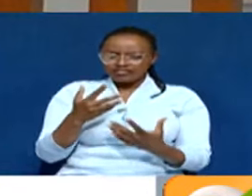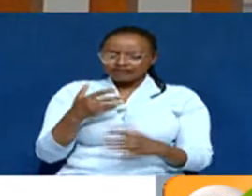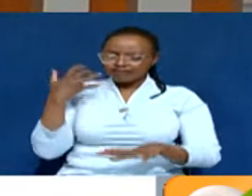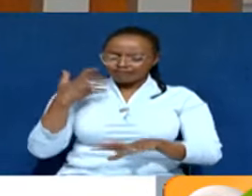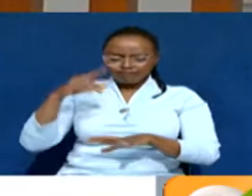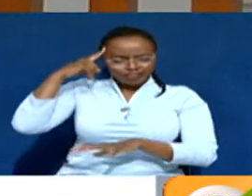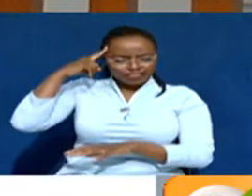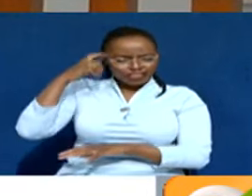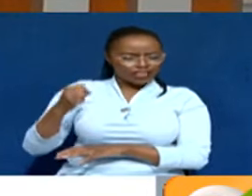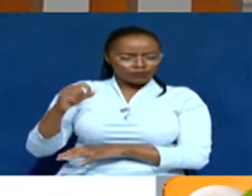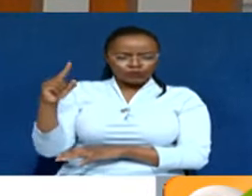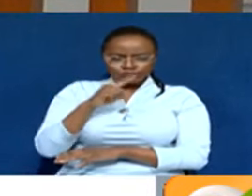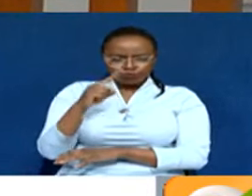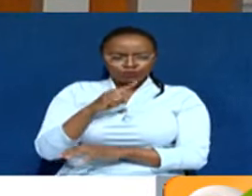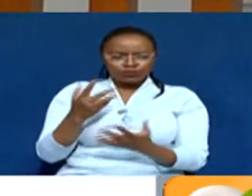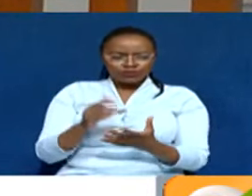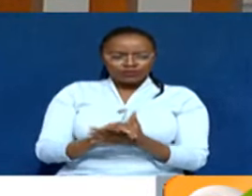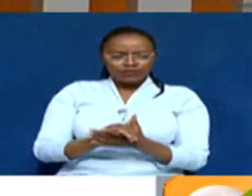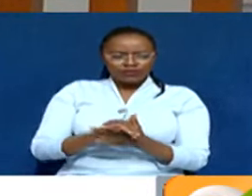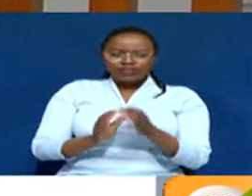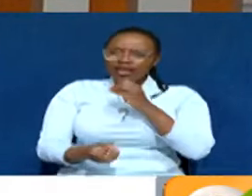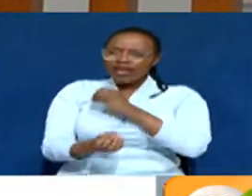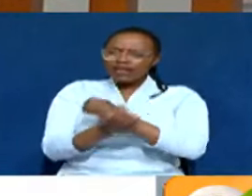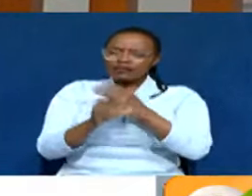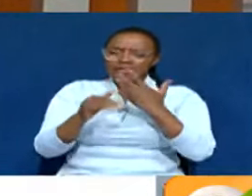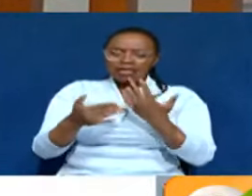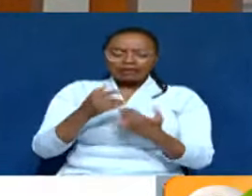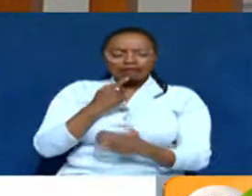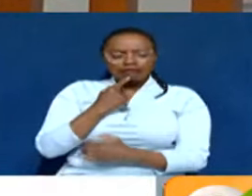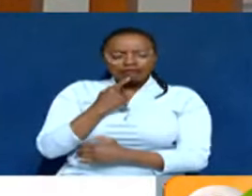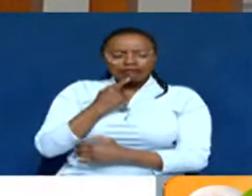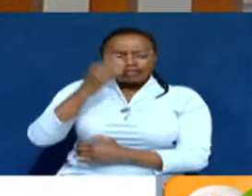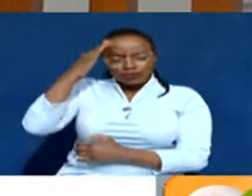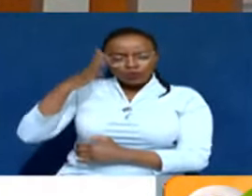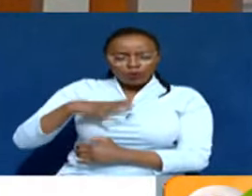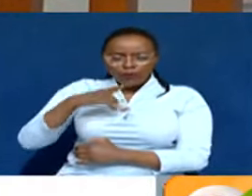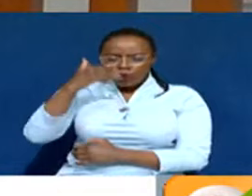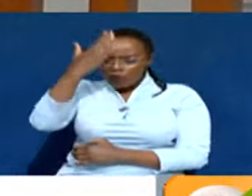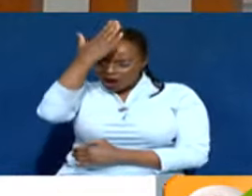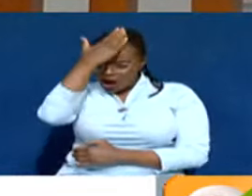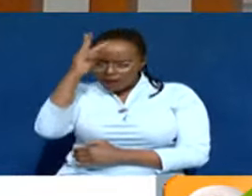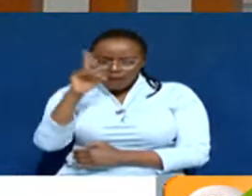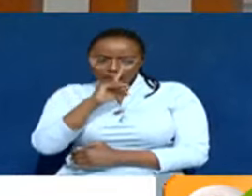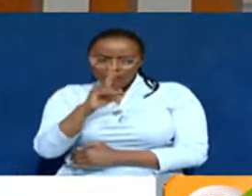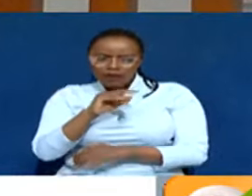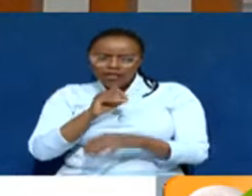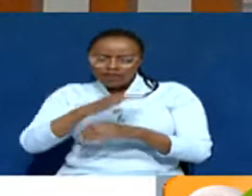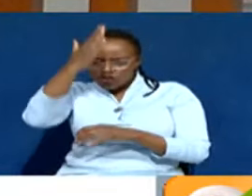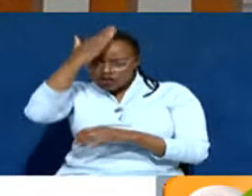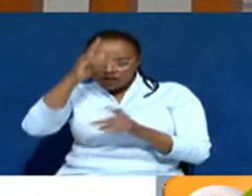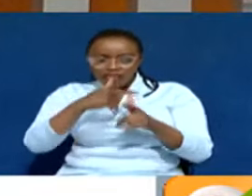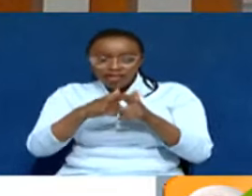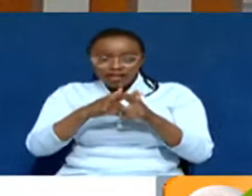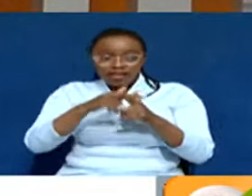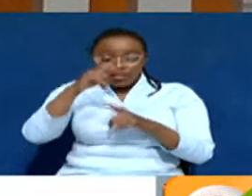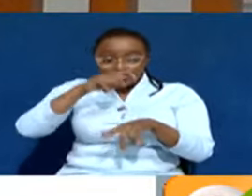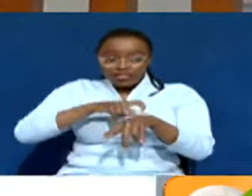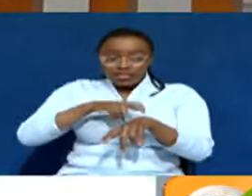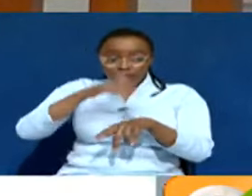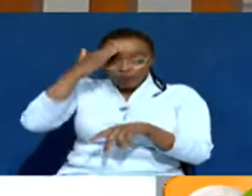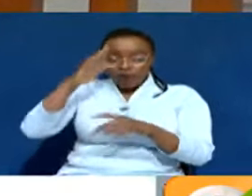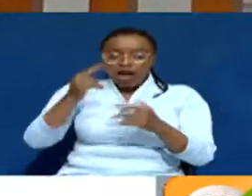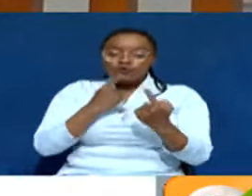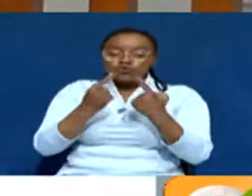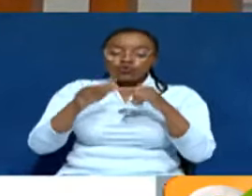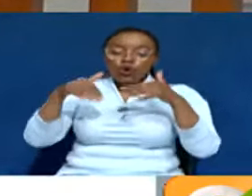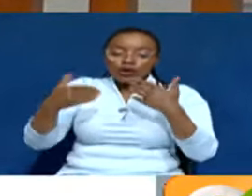like, I don't know how I can explain it. You know what, wapole? Ukiwa mtu mpole, you stand and you know when to talk,